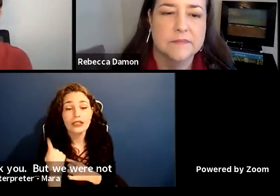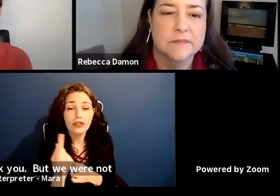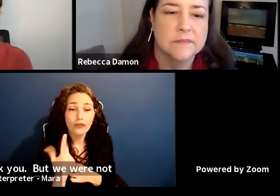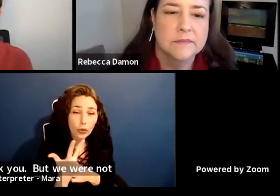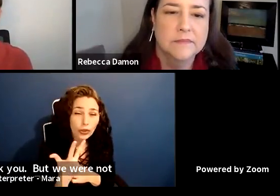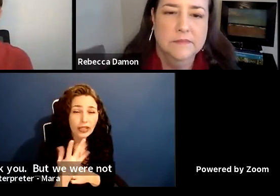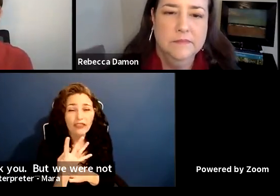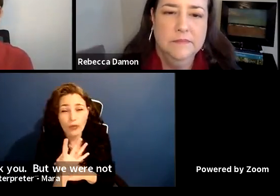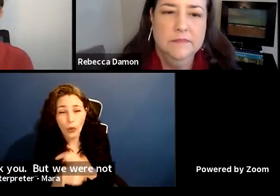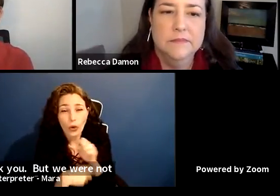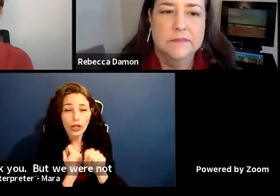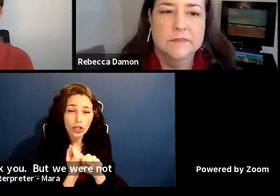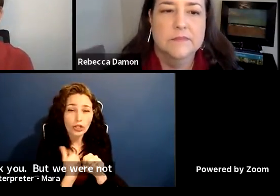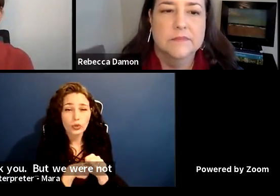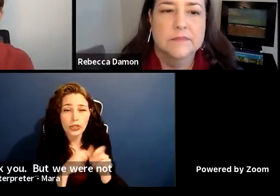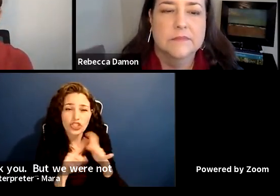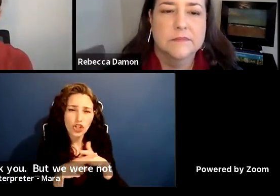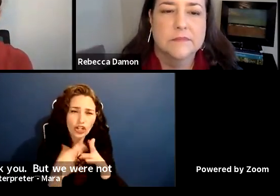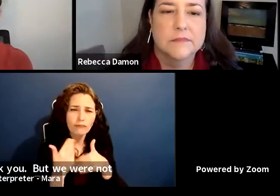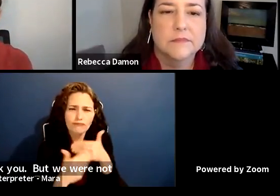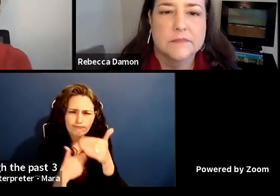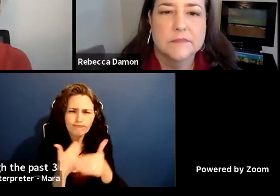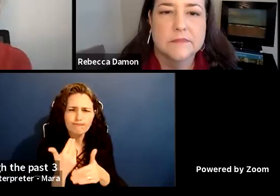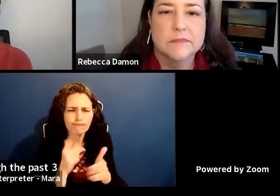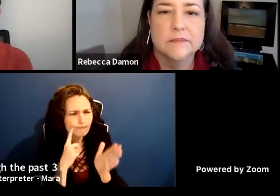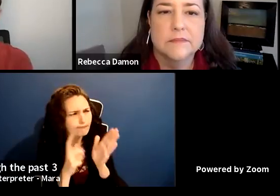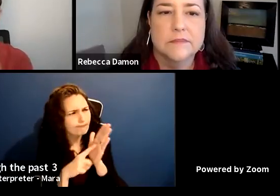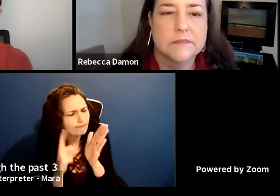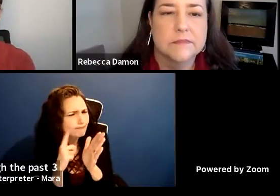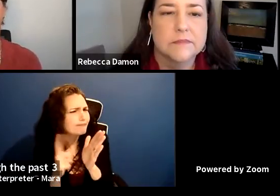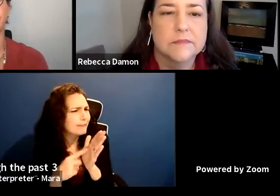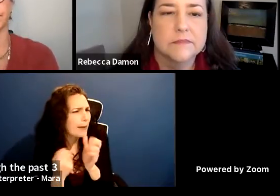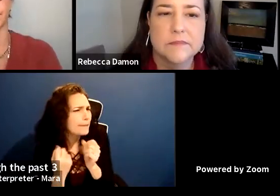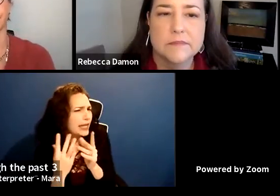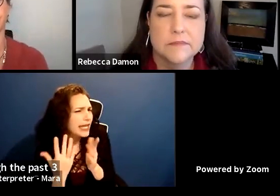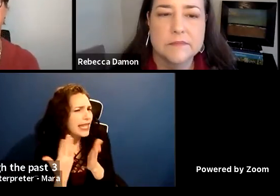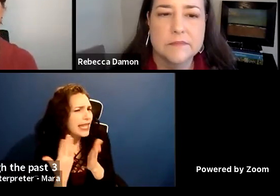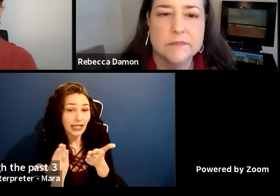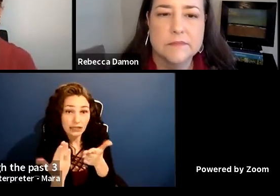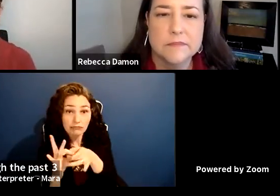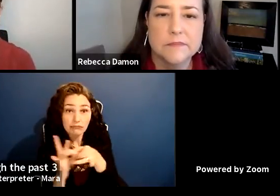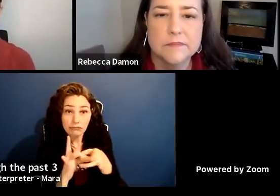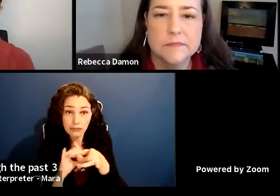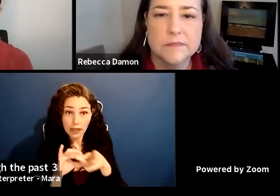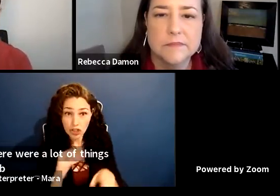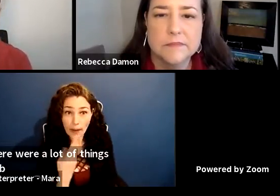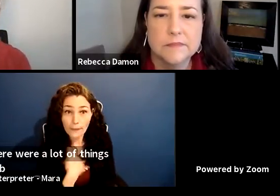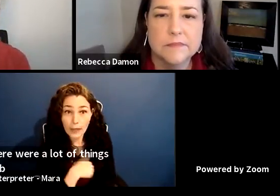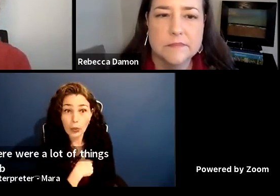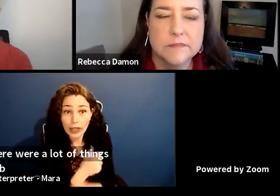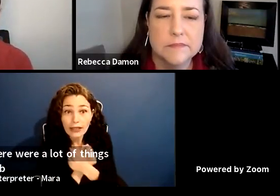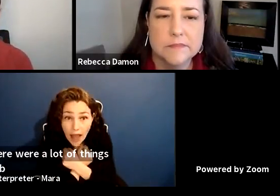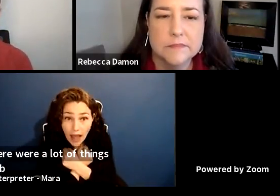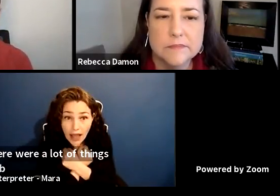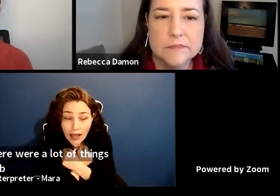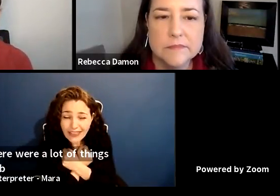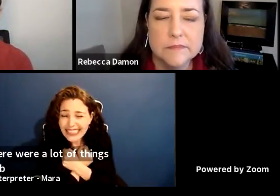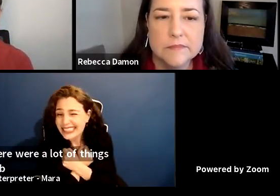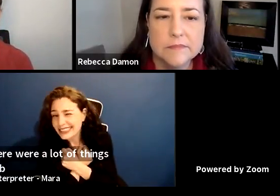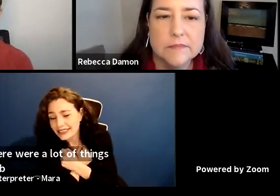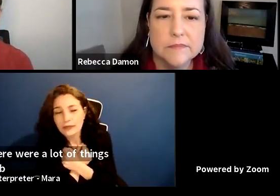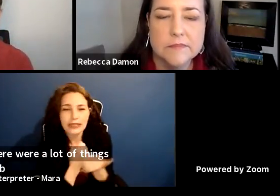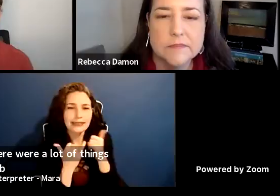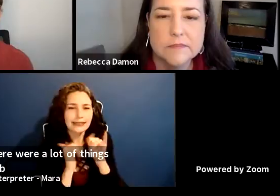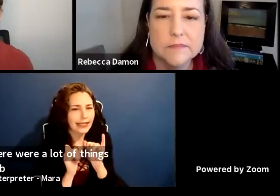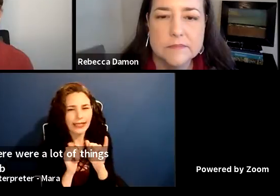to realize there were a lot of things about the job that we loved, but there were a lot of protections that we